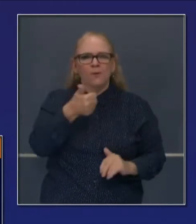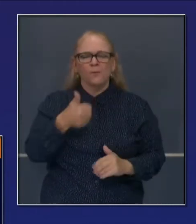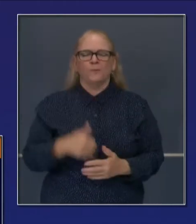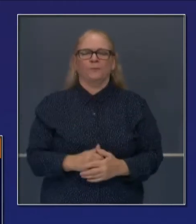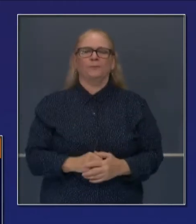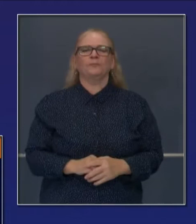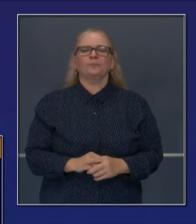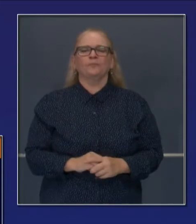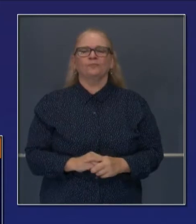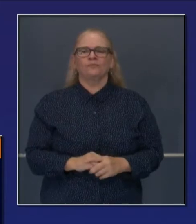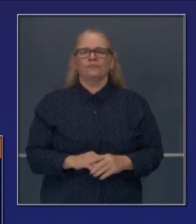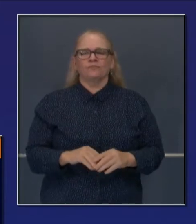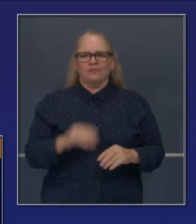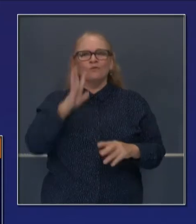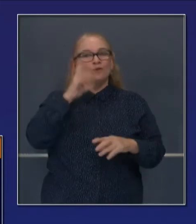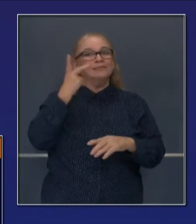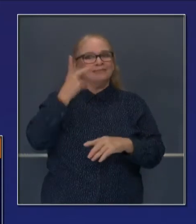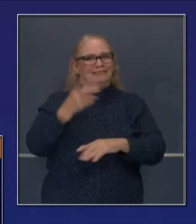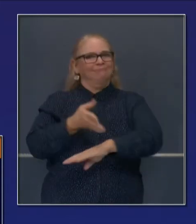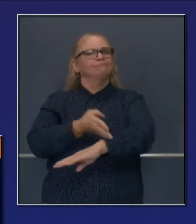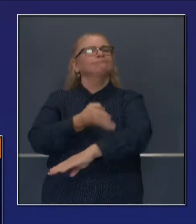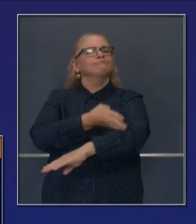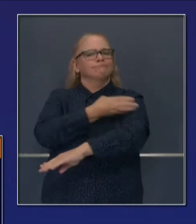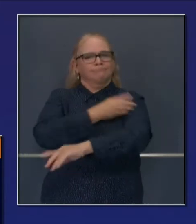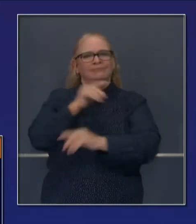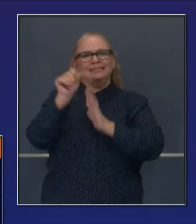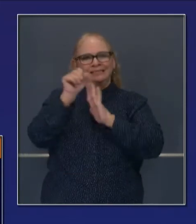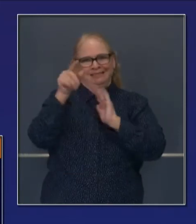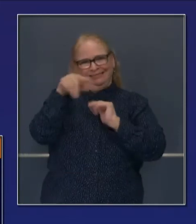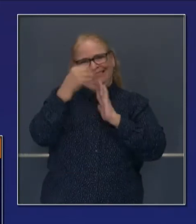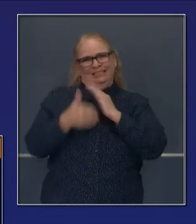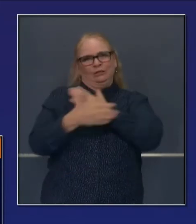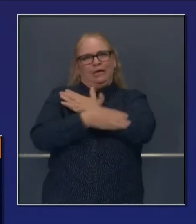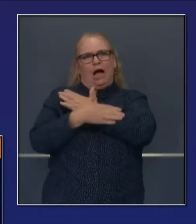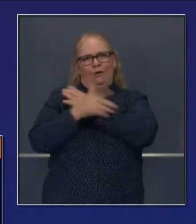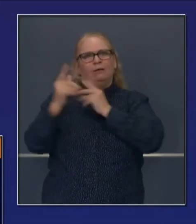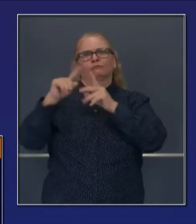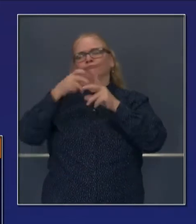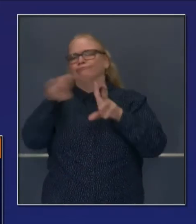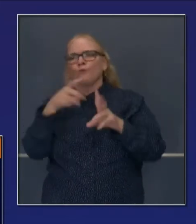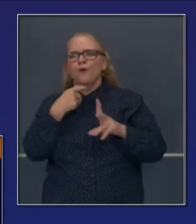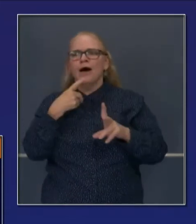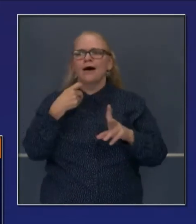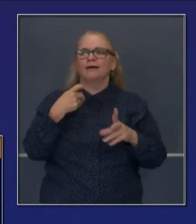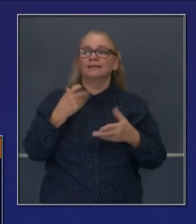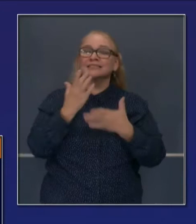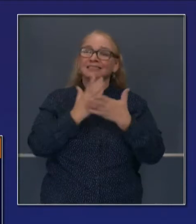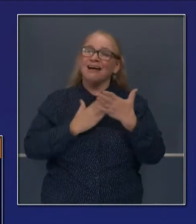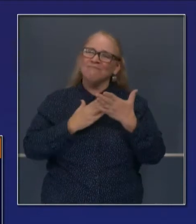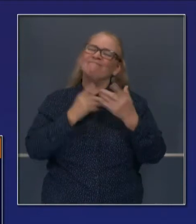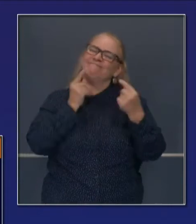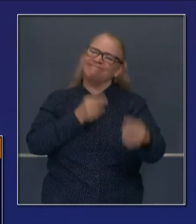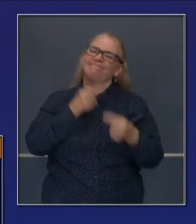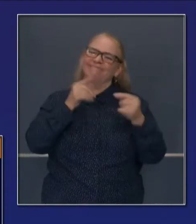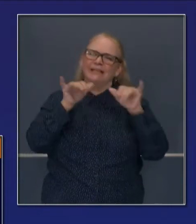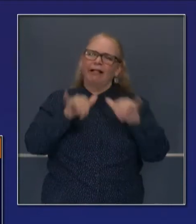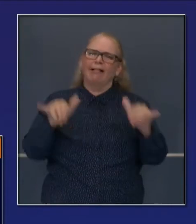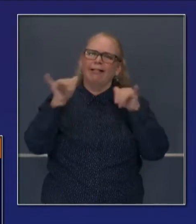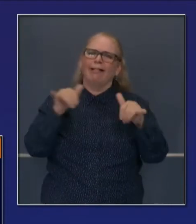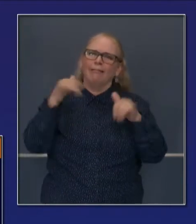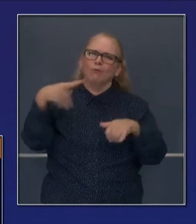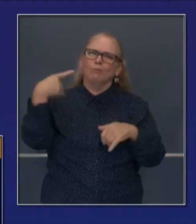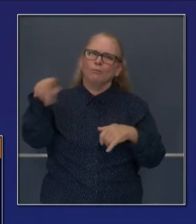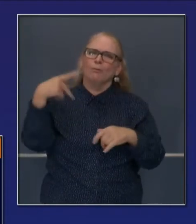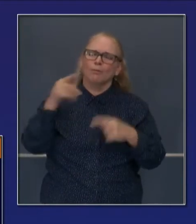in the county tiered status continues. I know it's stubborn for some, and I know some counties want to see it move more